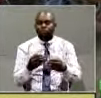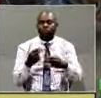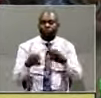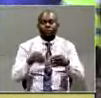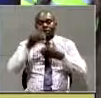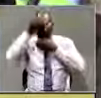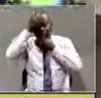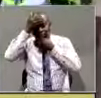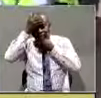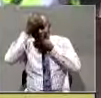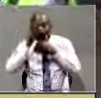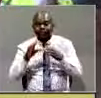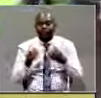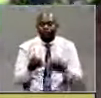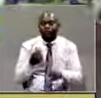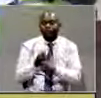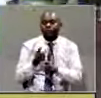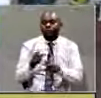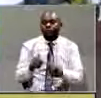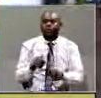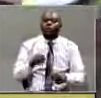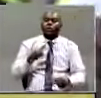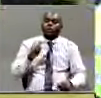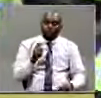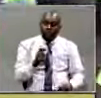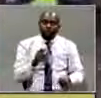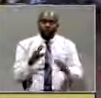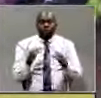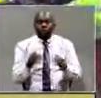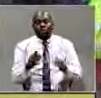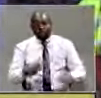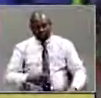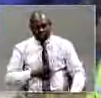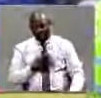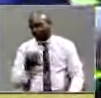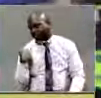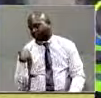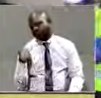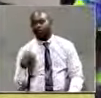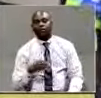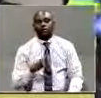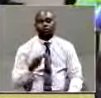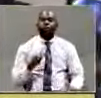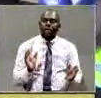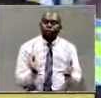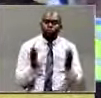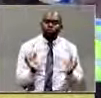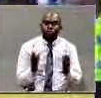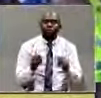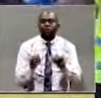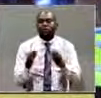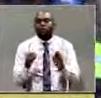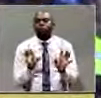Morocco. Sadil Musa, Bombers captain, explained that the visit from the former Bomber gives morale to the Bombers in